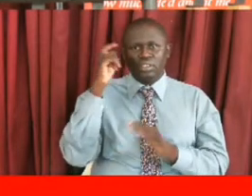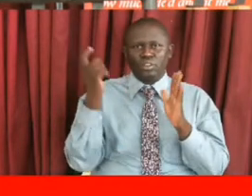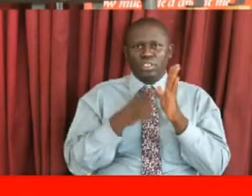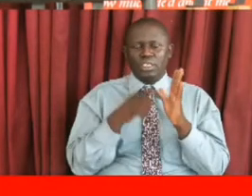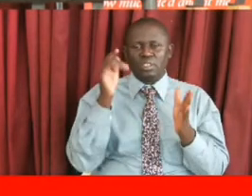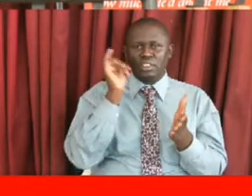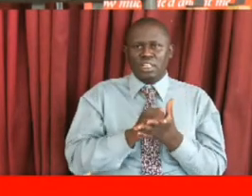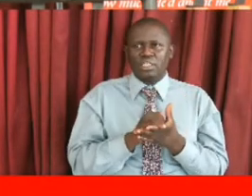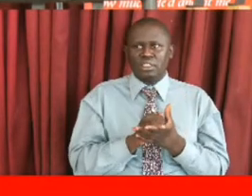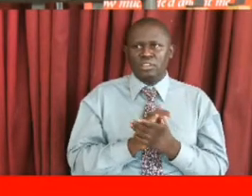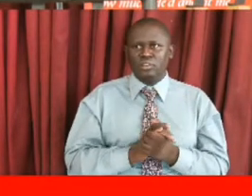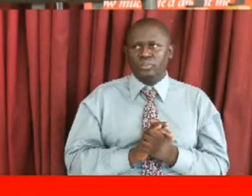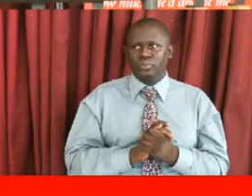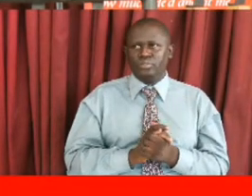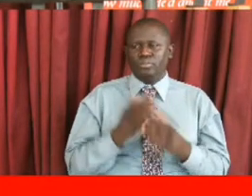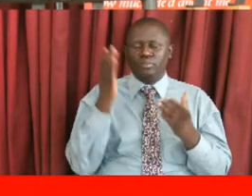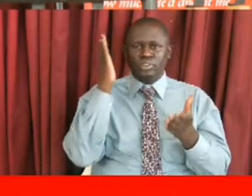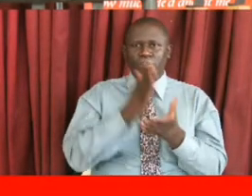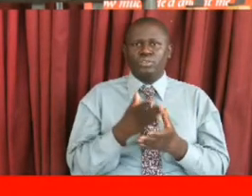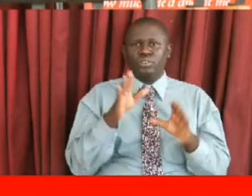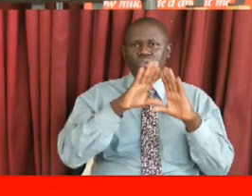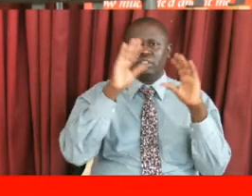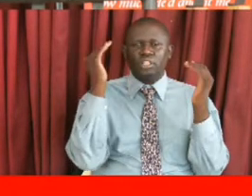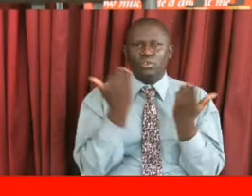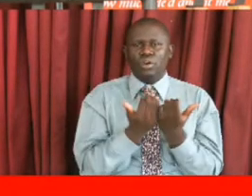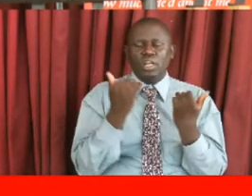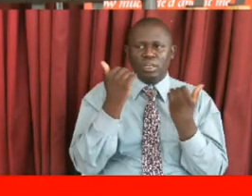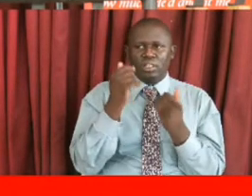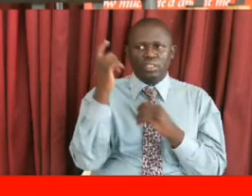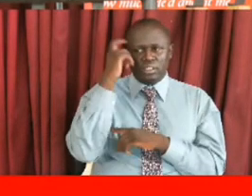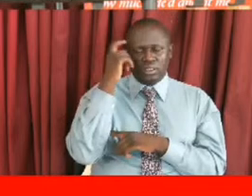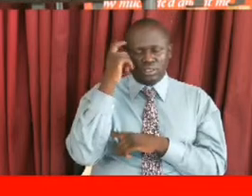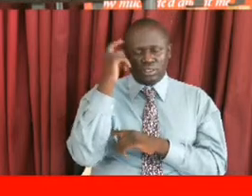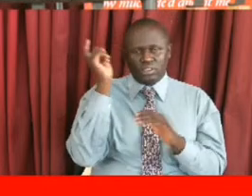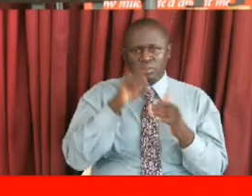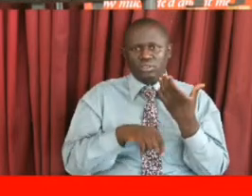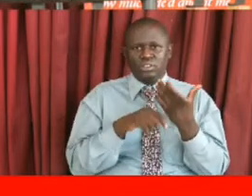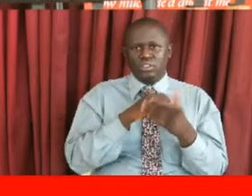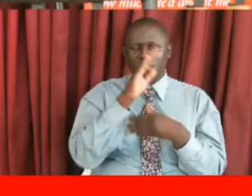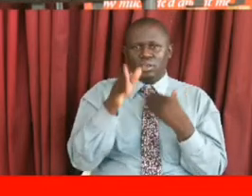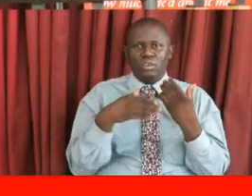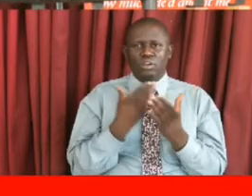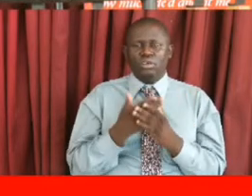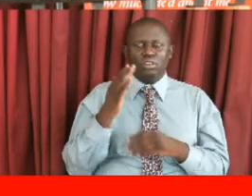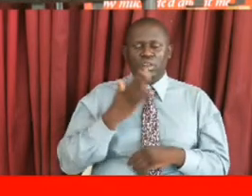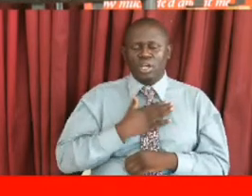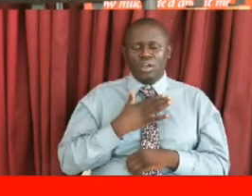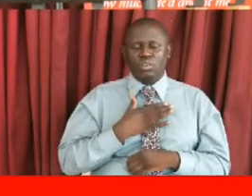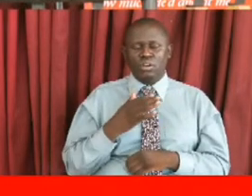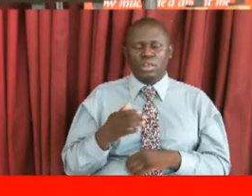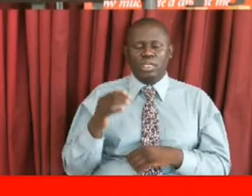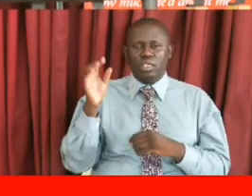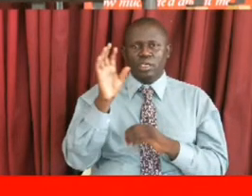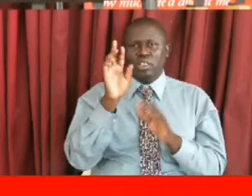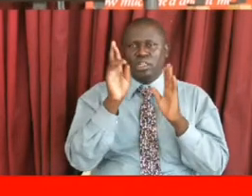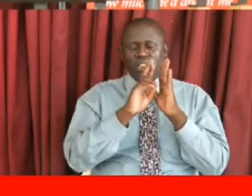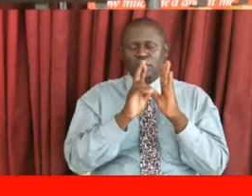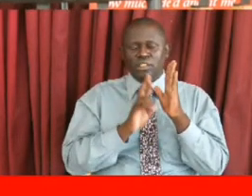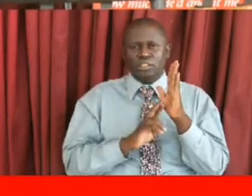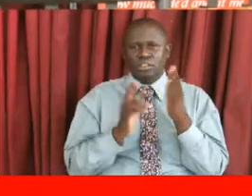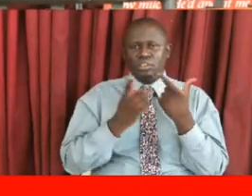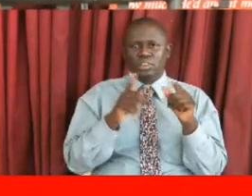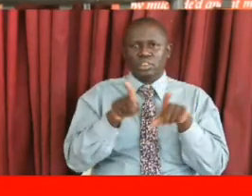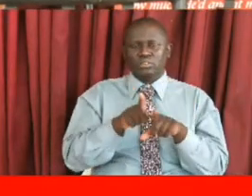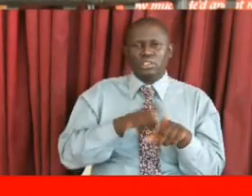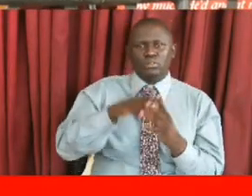it ain't the world recognizes our denominations all of them we have the right each one